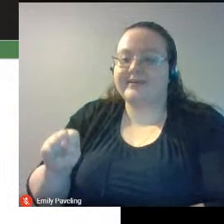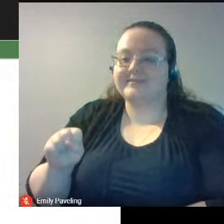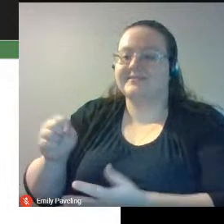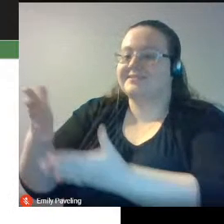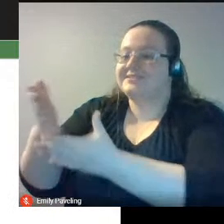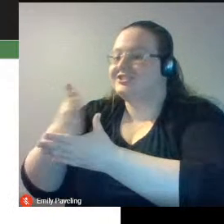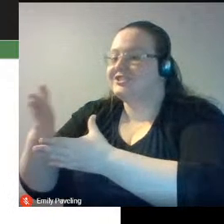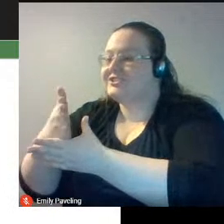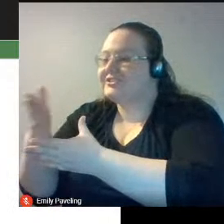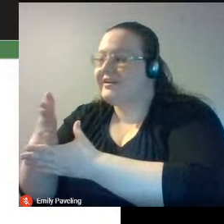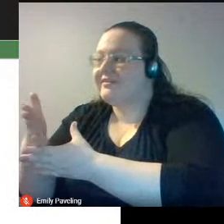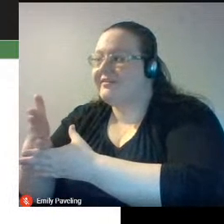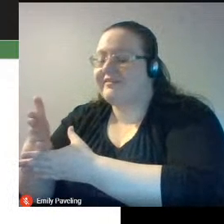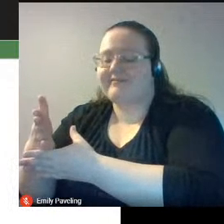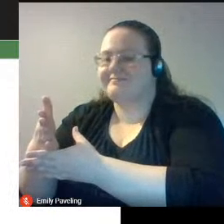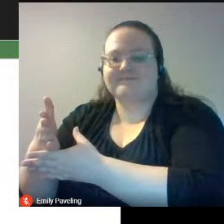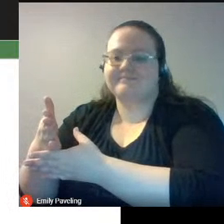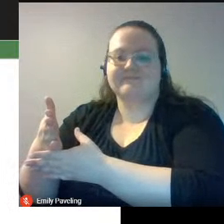phones.